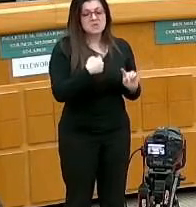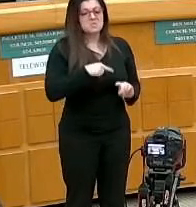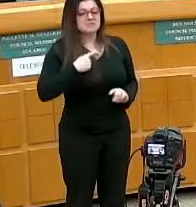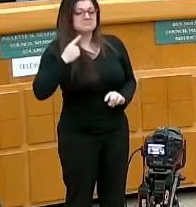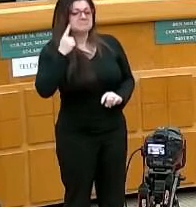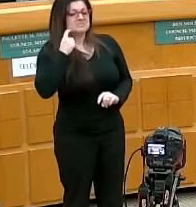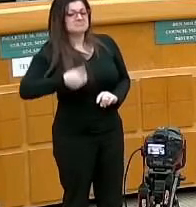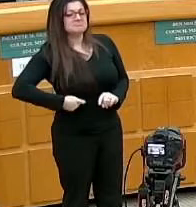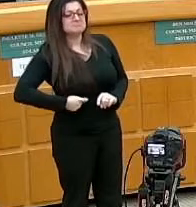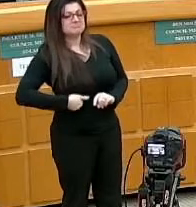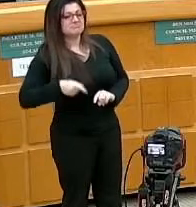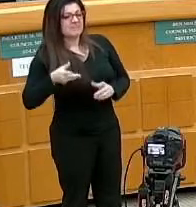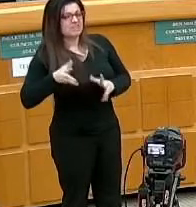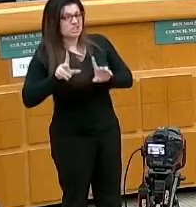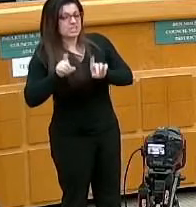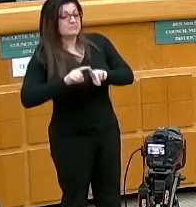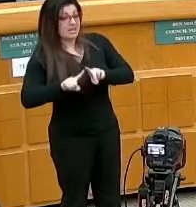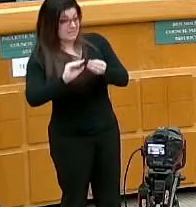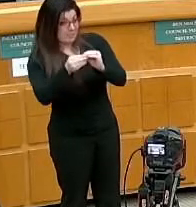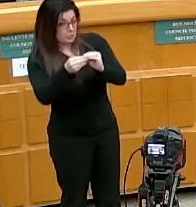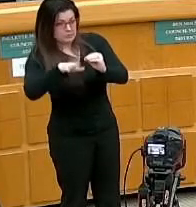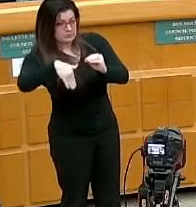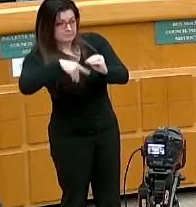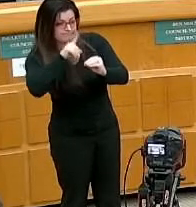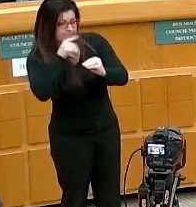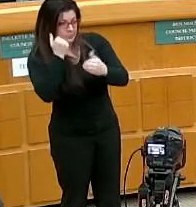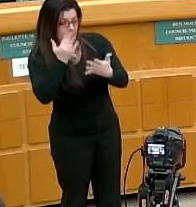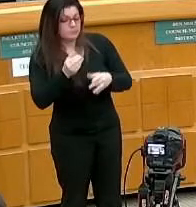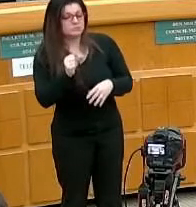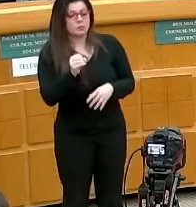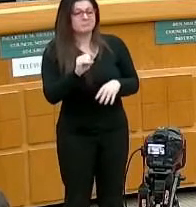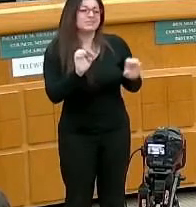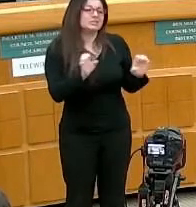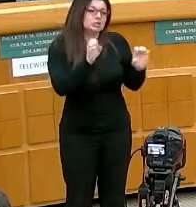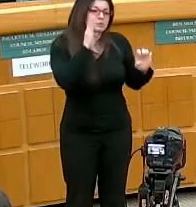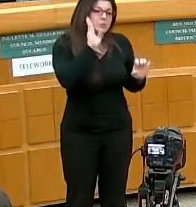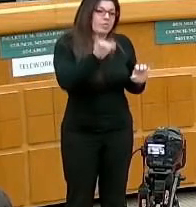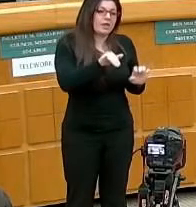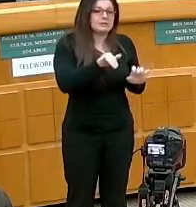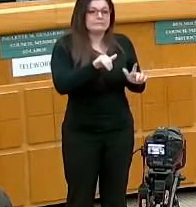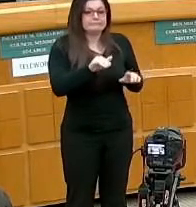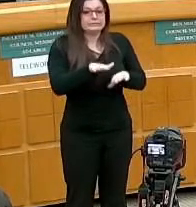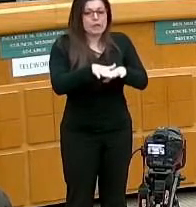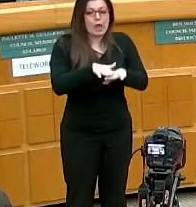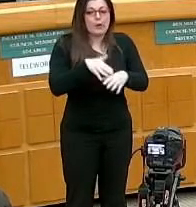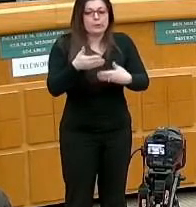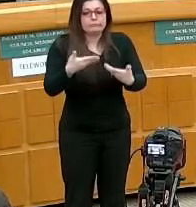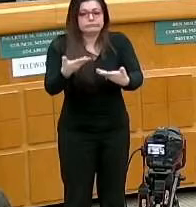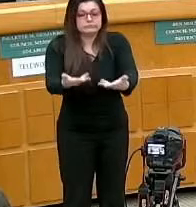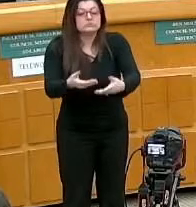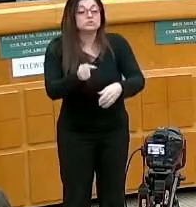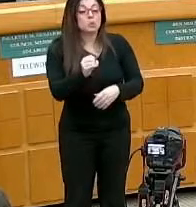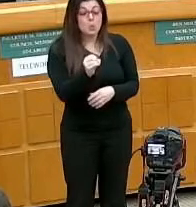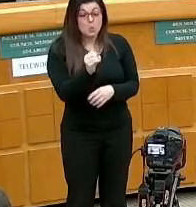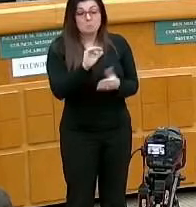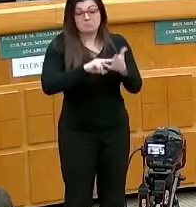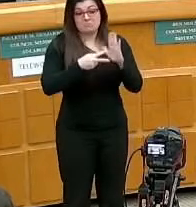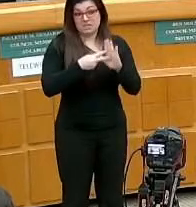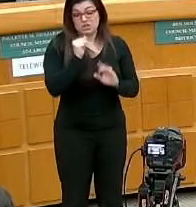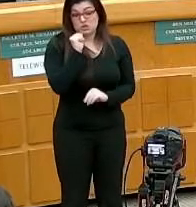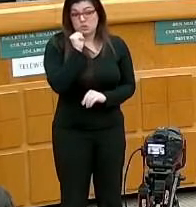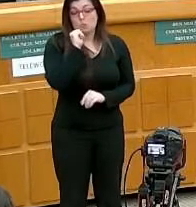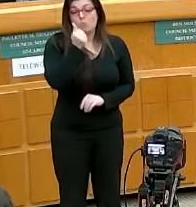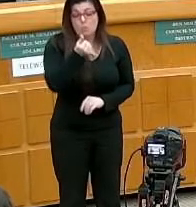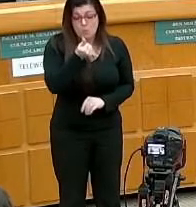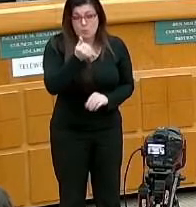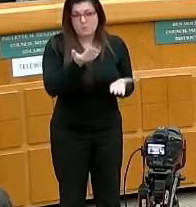Easter weekend, their information has been slow coming in. So tomorrow we'll probably see a pretty big spike in the number of